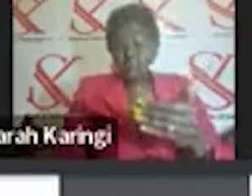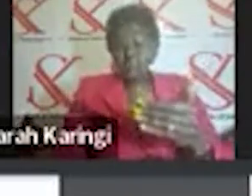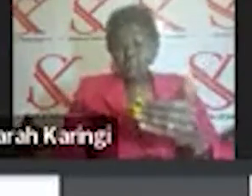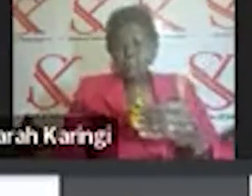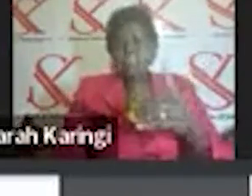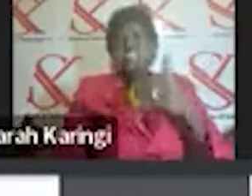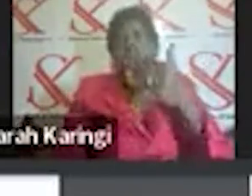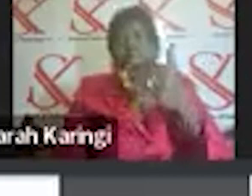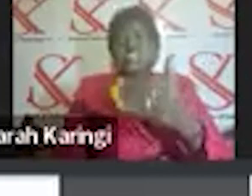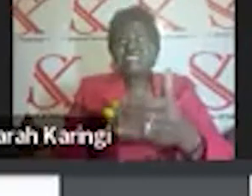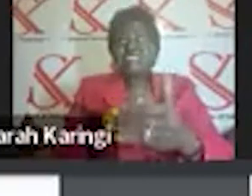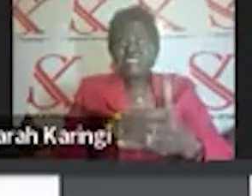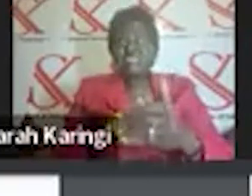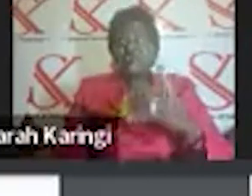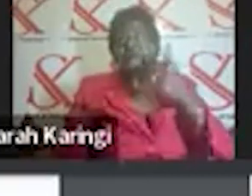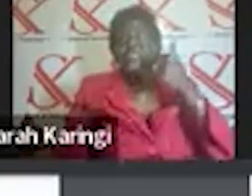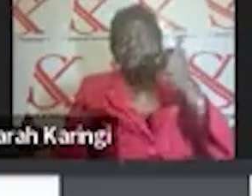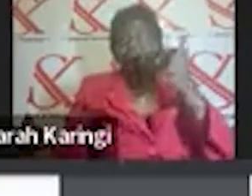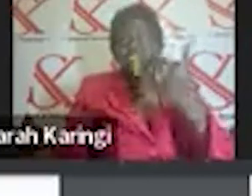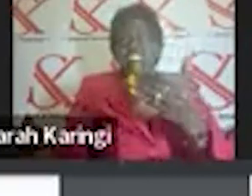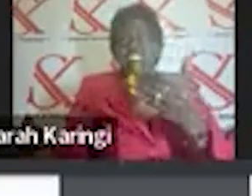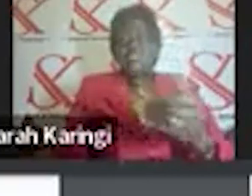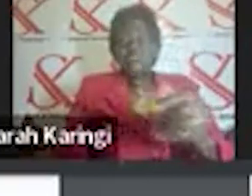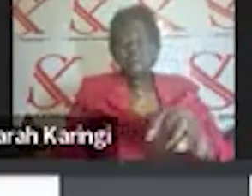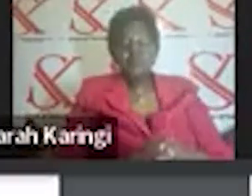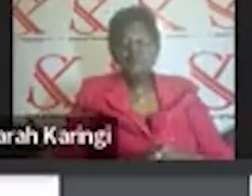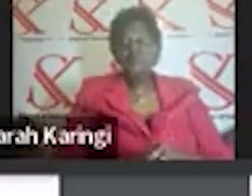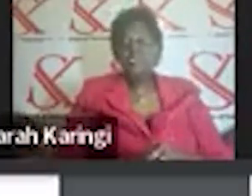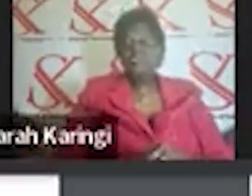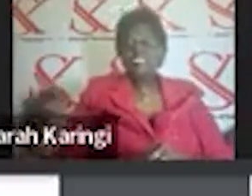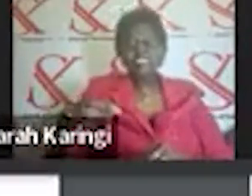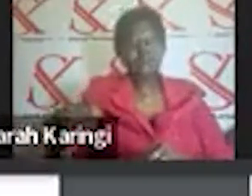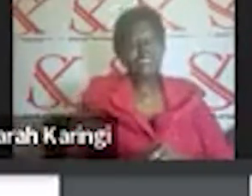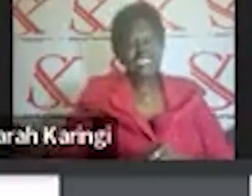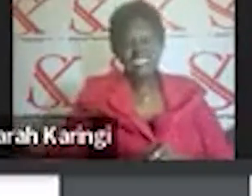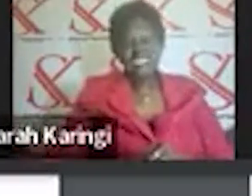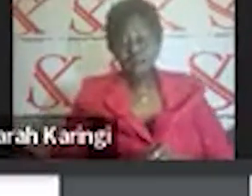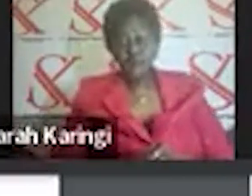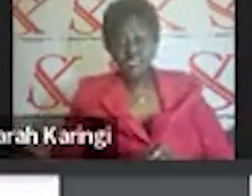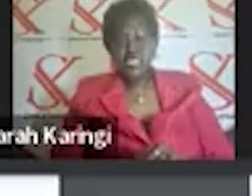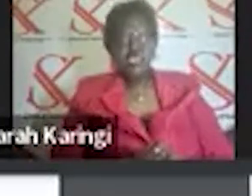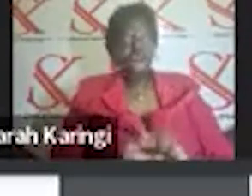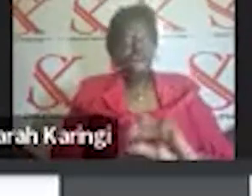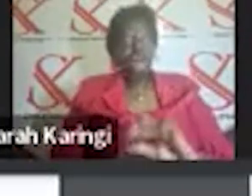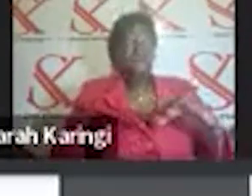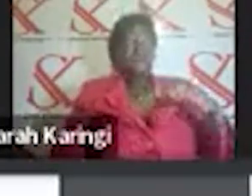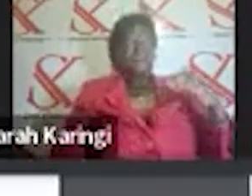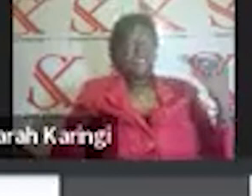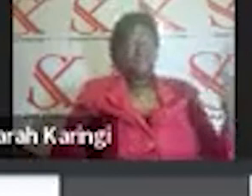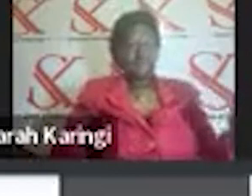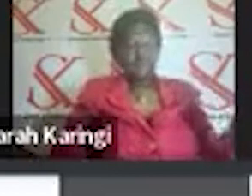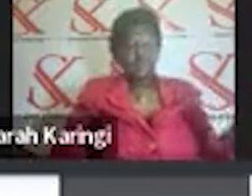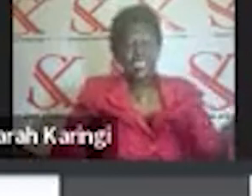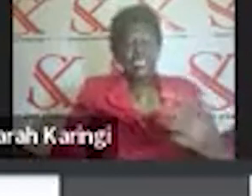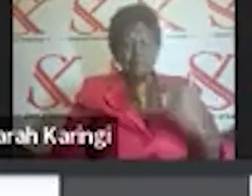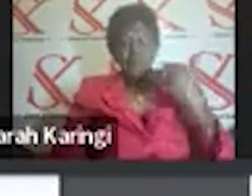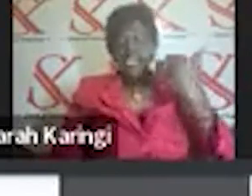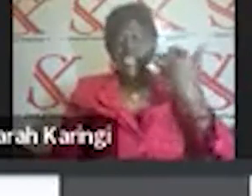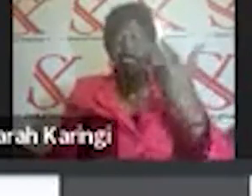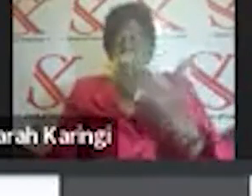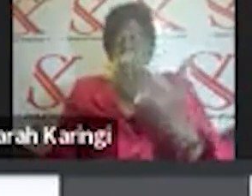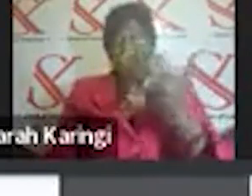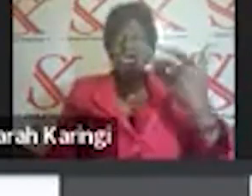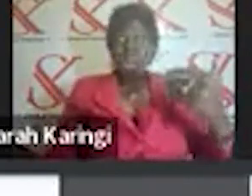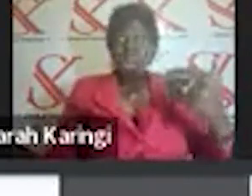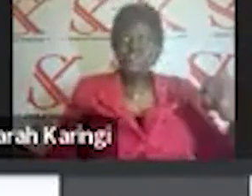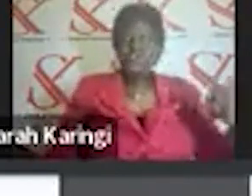in them, in what they are saying. Once you listen, then maybe you could even be taking some notes, so that maybe afterwards you can ask them,